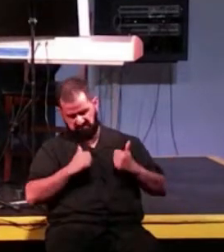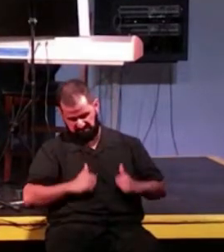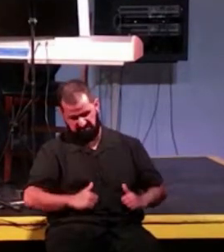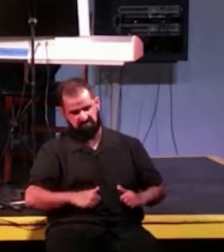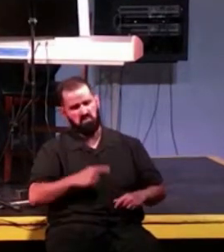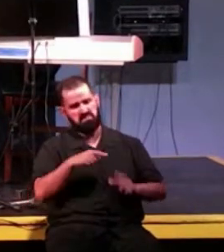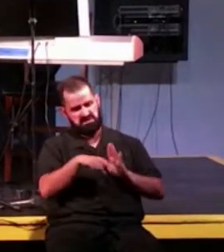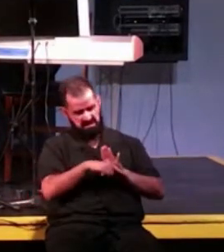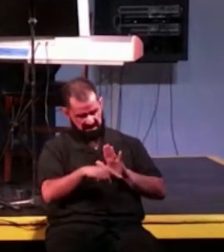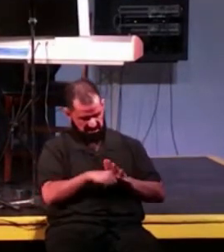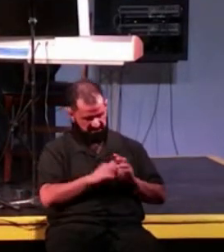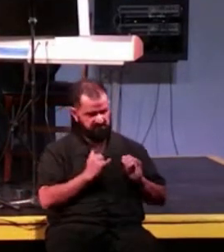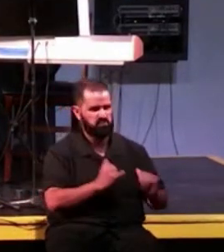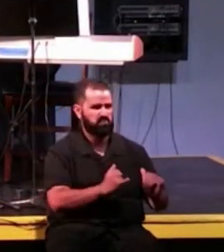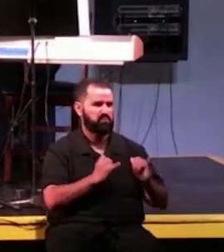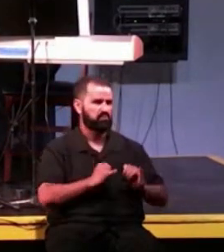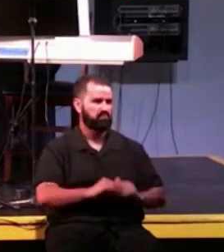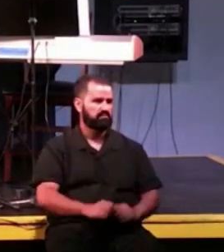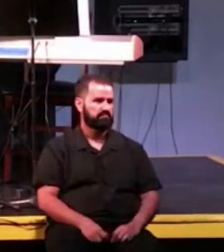spouse.